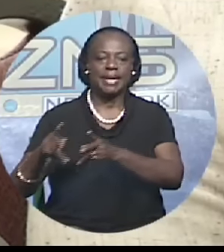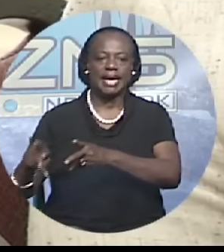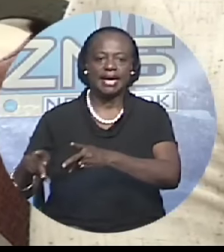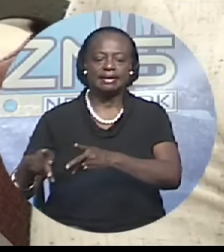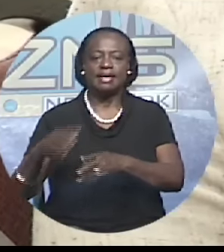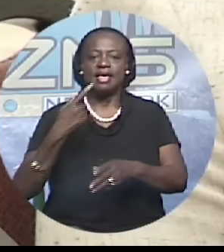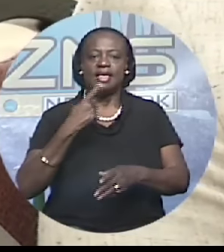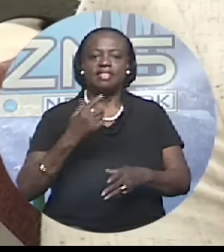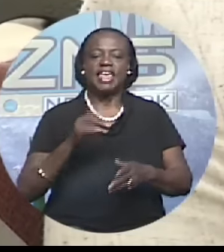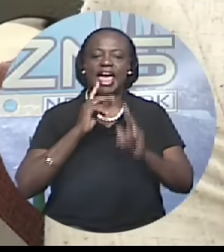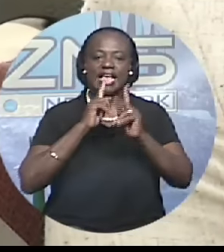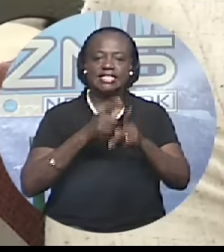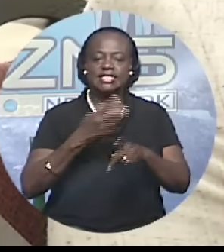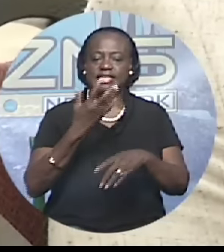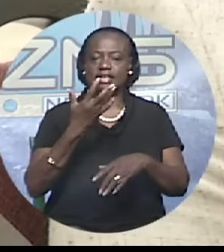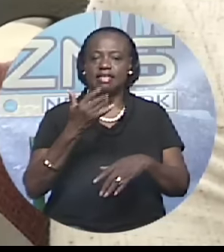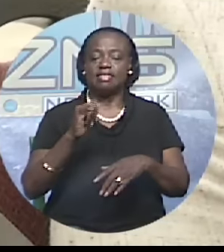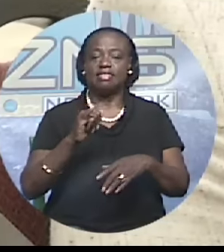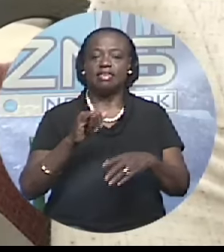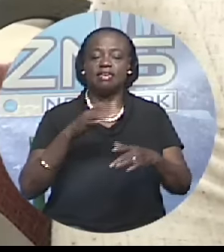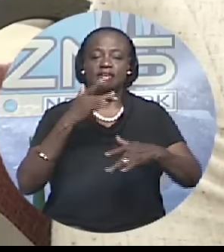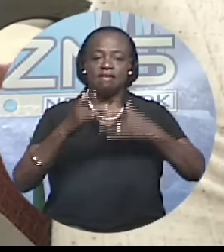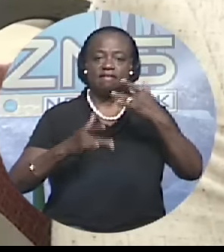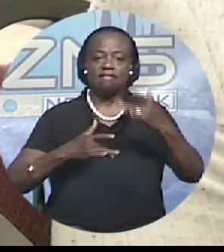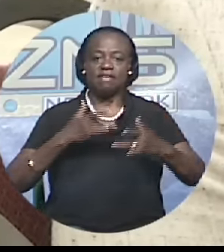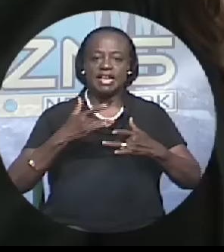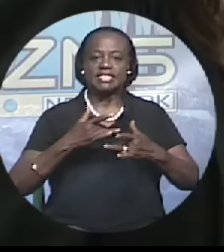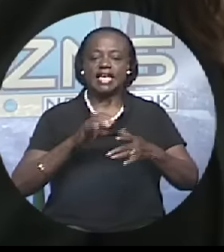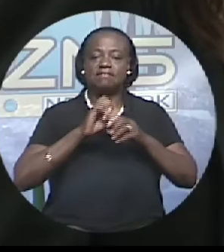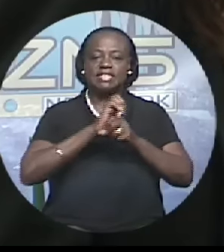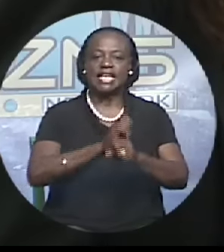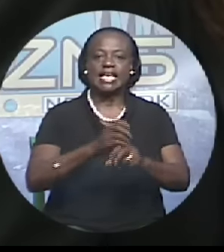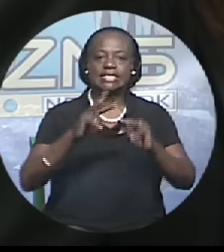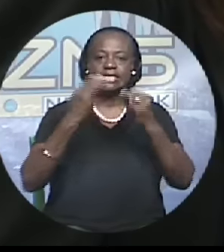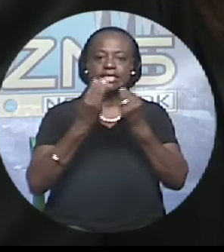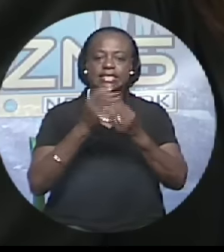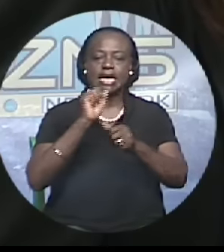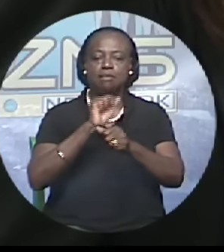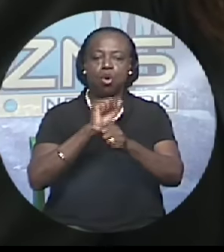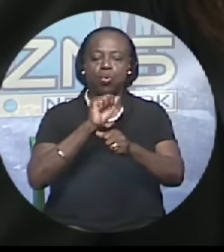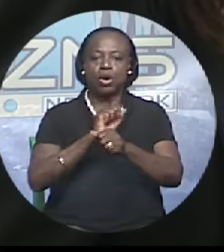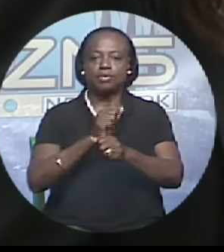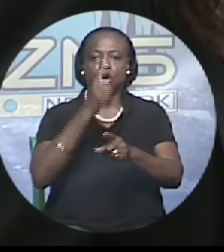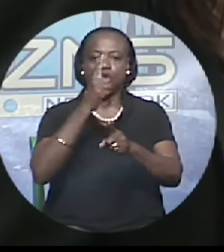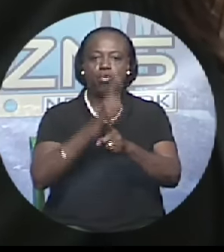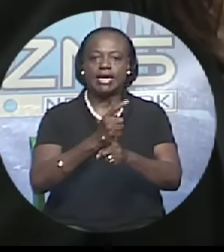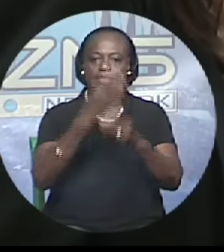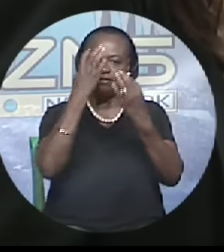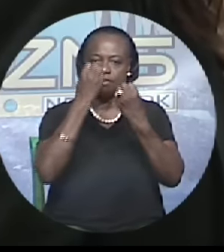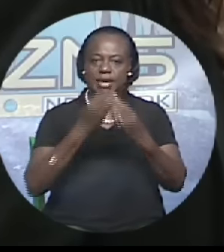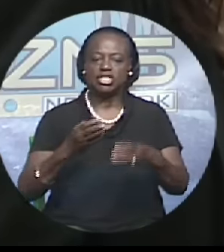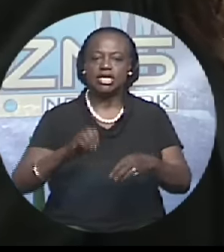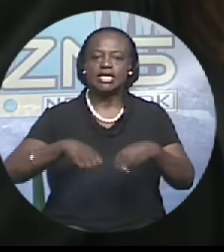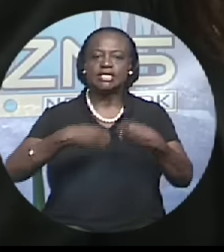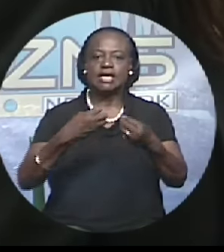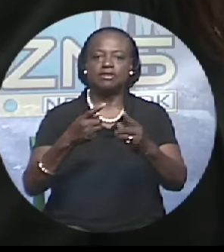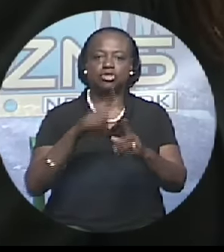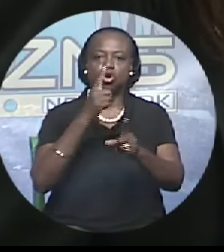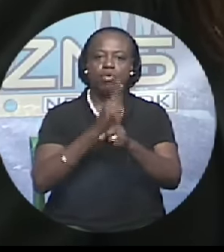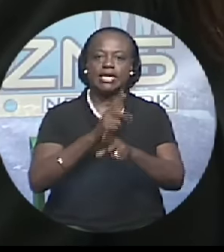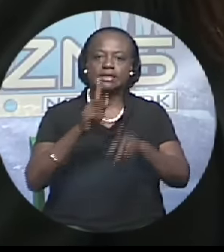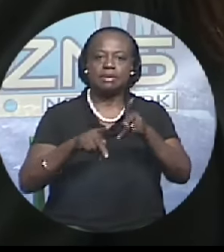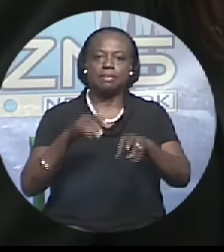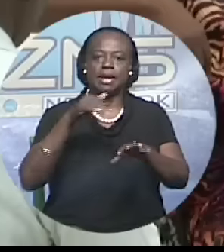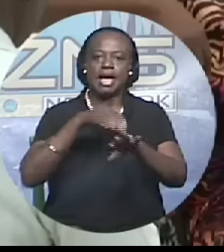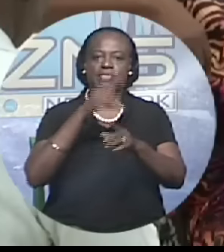feel, is implementing an integrated healthcare system emphasizing teamwork, where the right information is disseminated to the right people at the